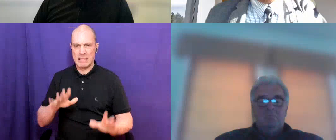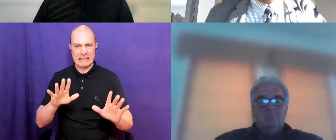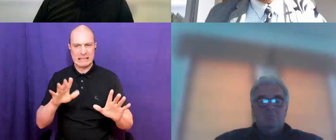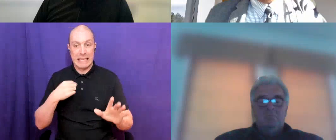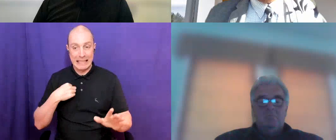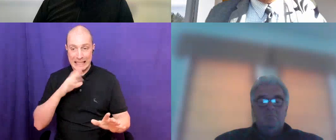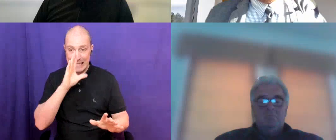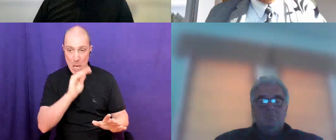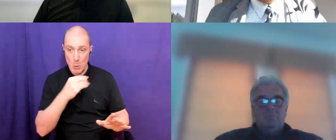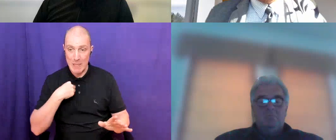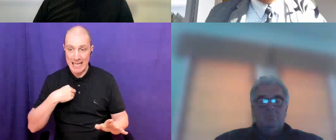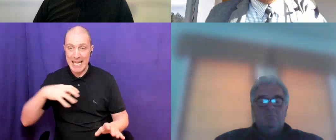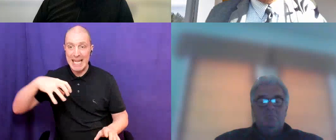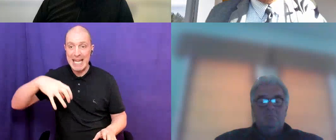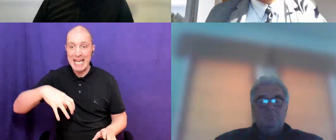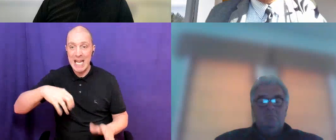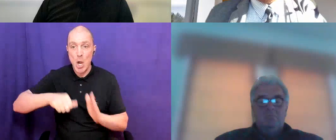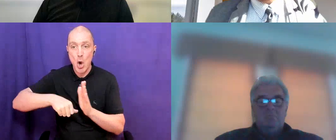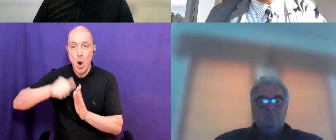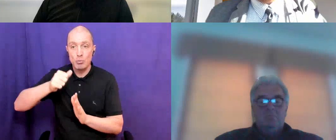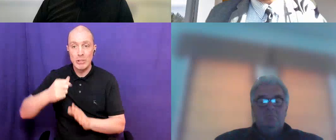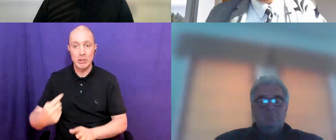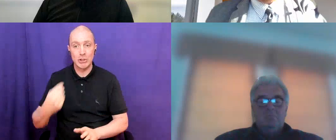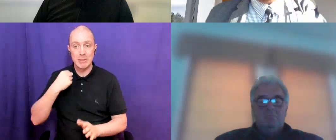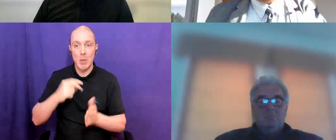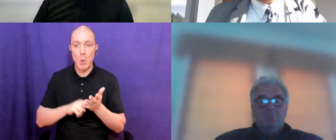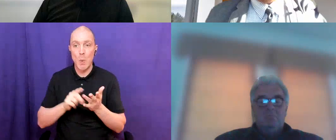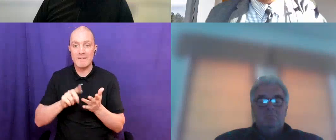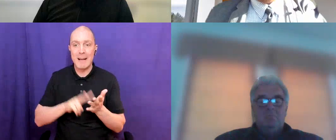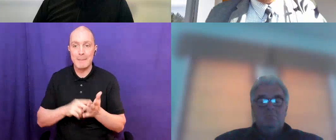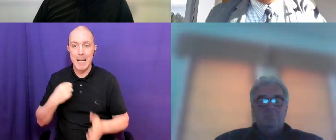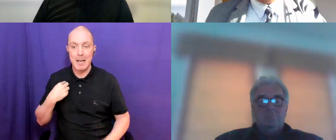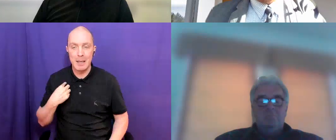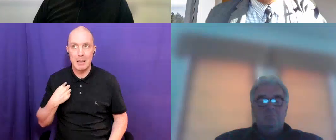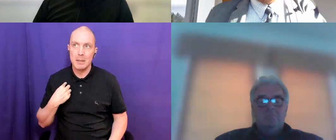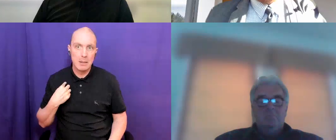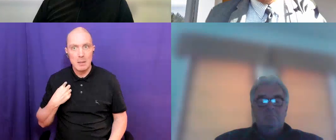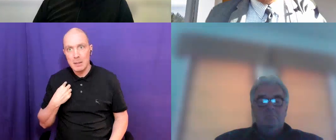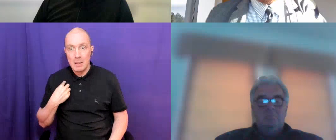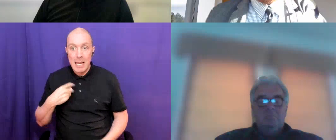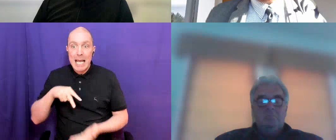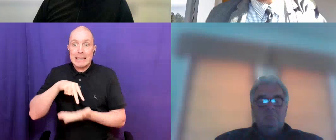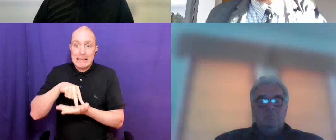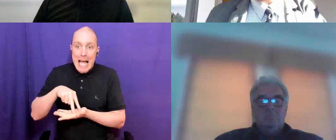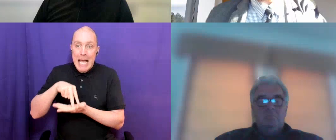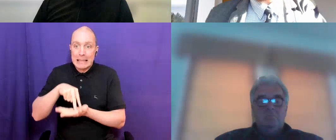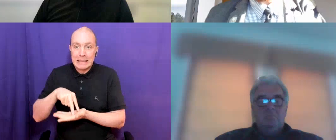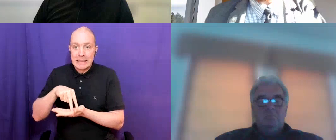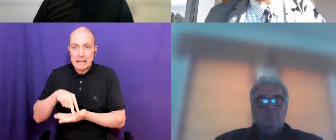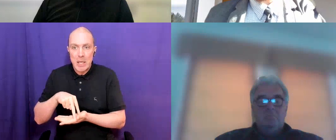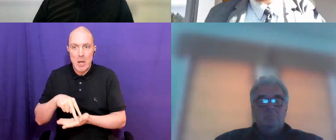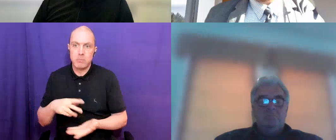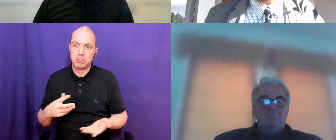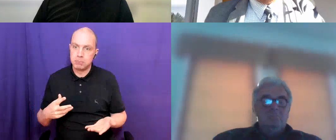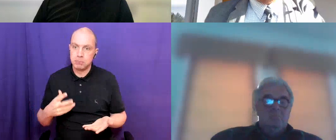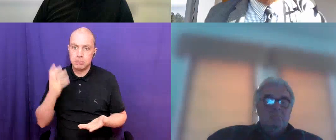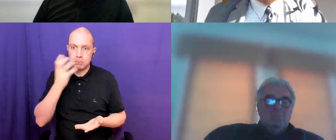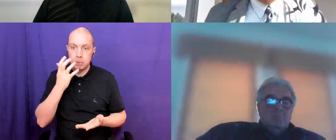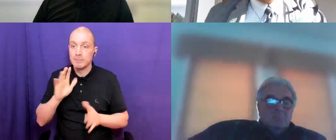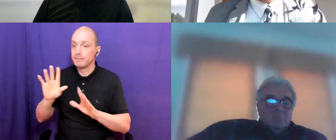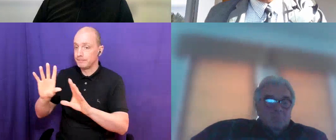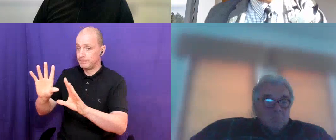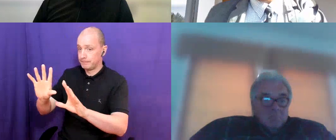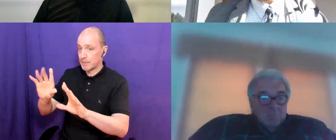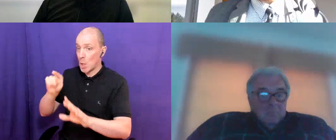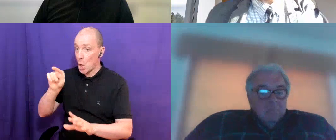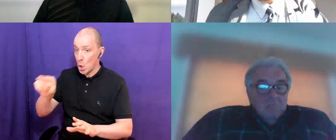I can do so much standing and so much sitting. You see, that's why I'm mentioning about the chair. So, Robert, there'll be chairs there. Should you